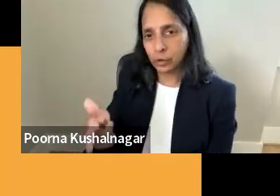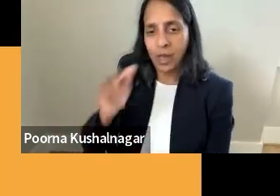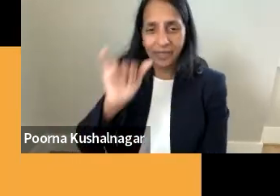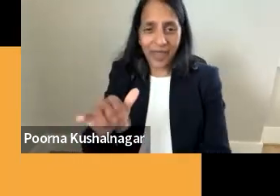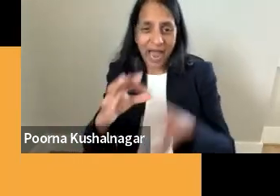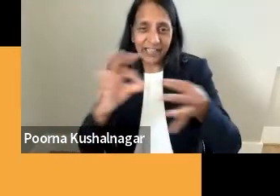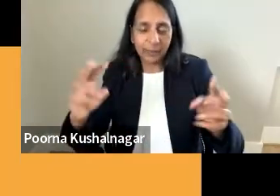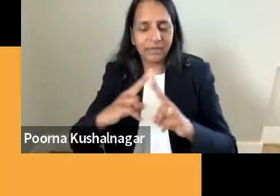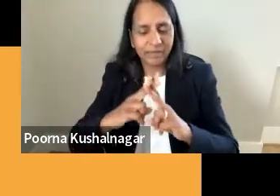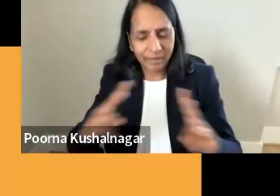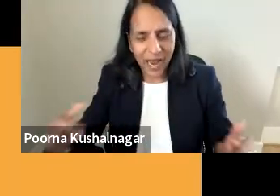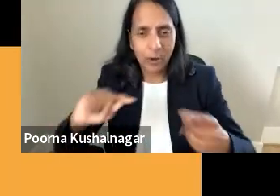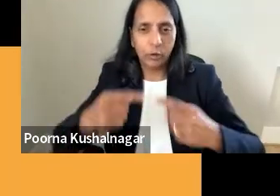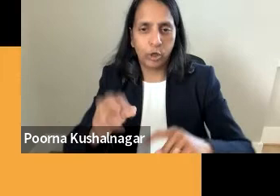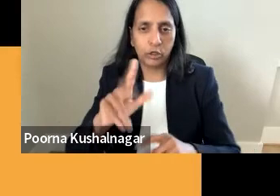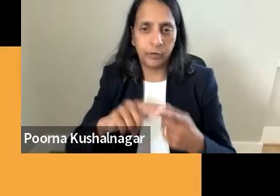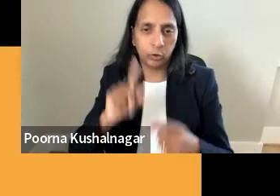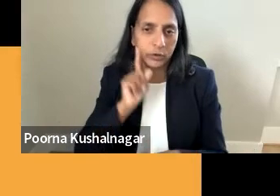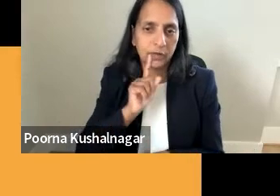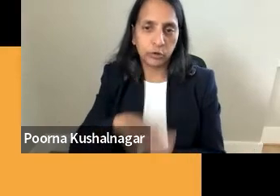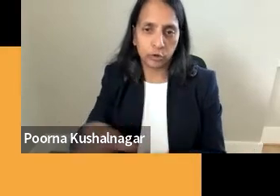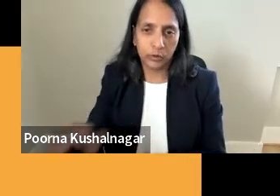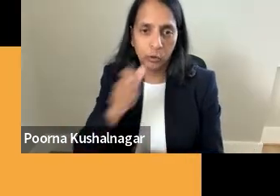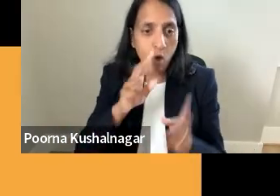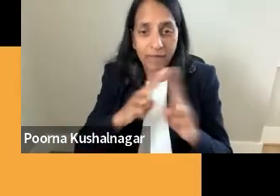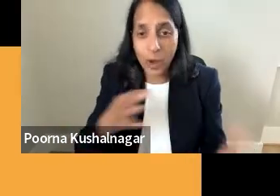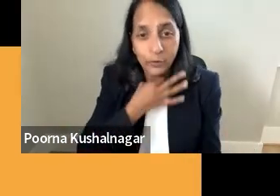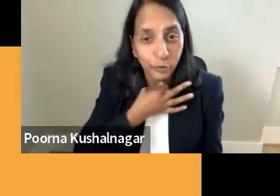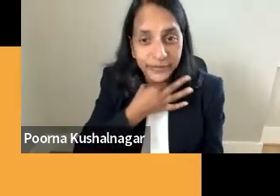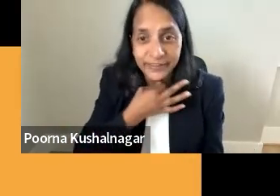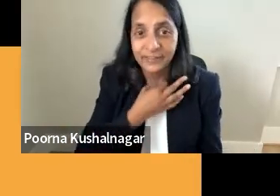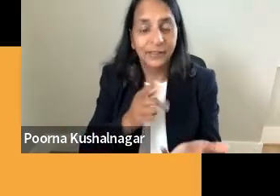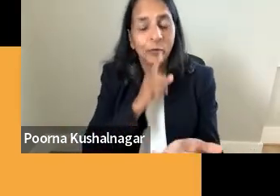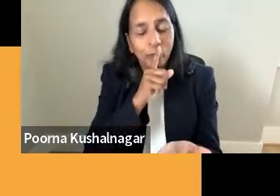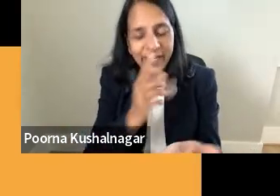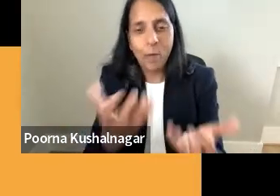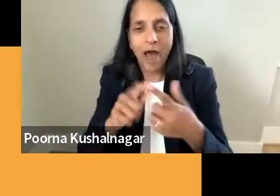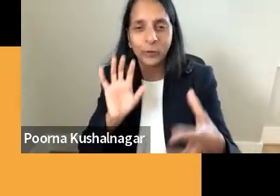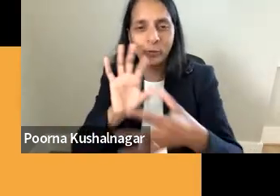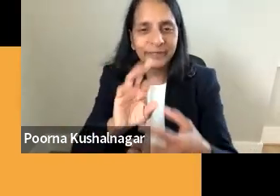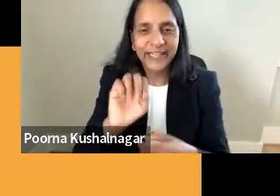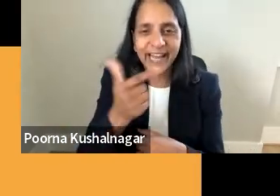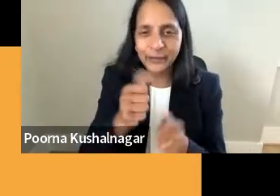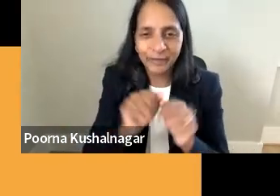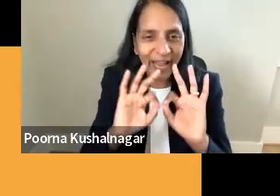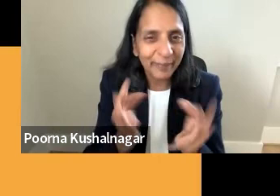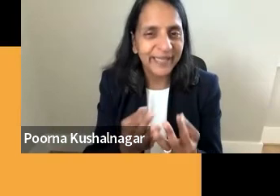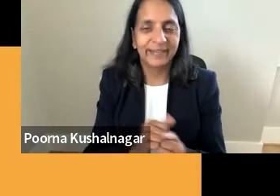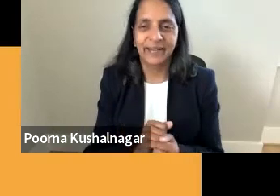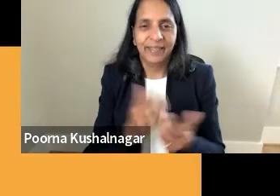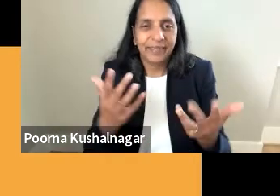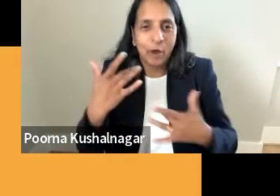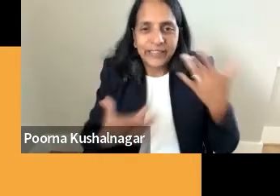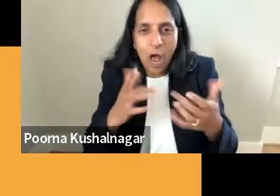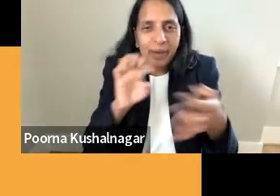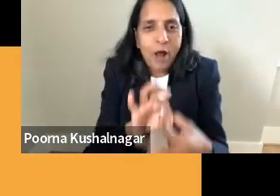They should not be using phrases like, "I'll tell you later." Those phrases are very harmful to deaf children who are simply very curious. They want to connect